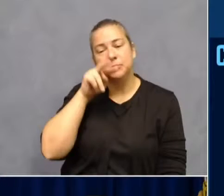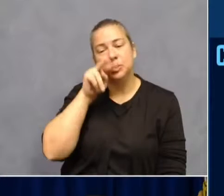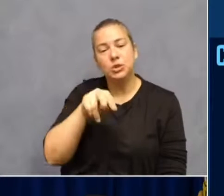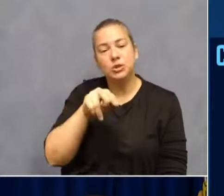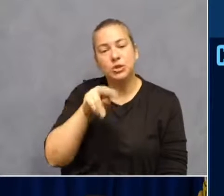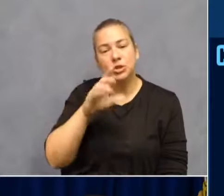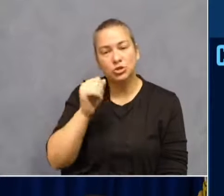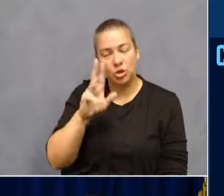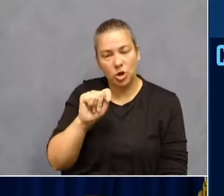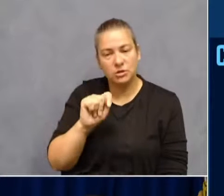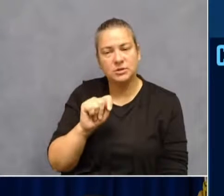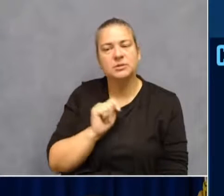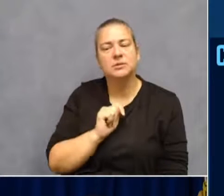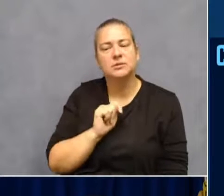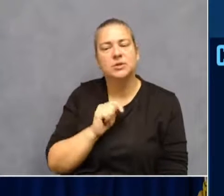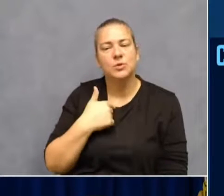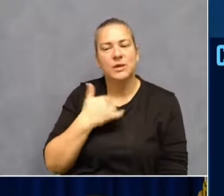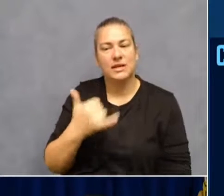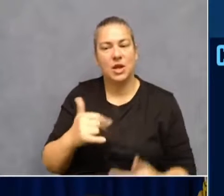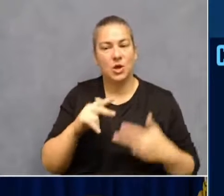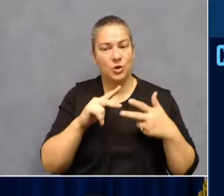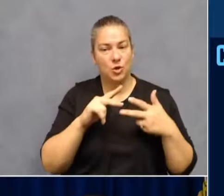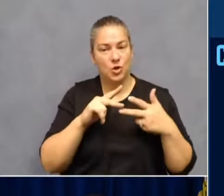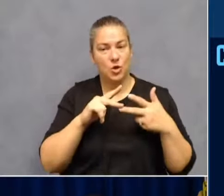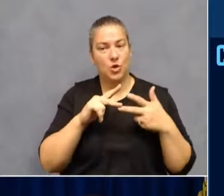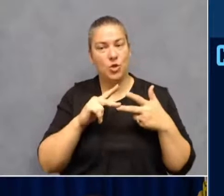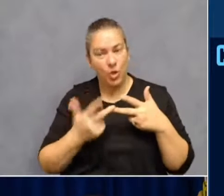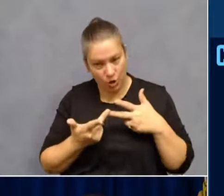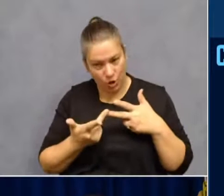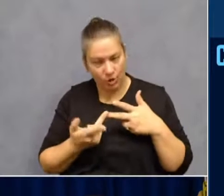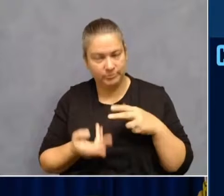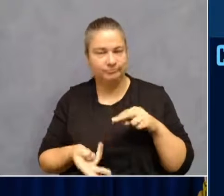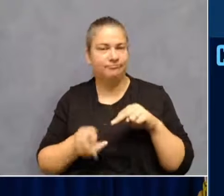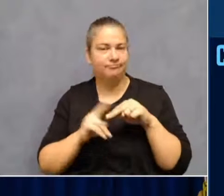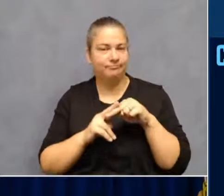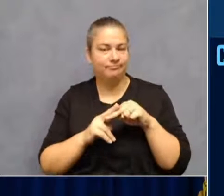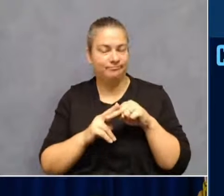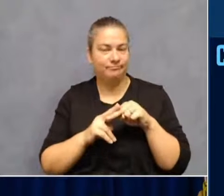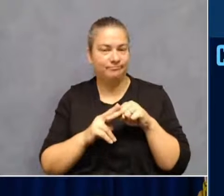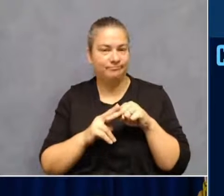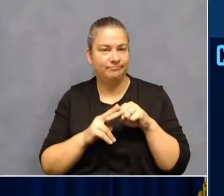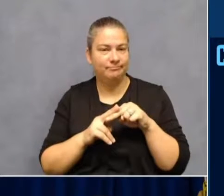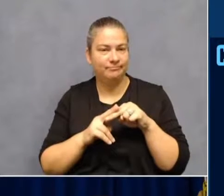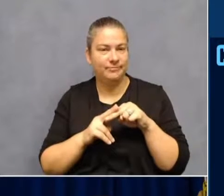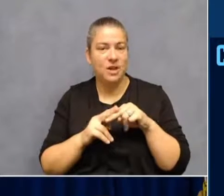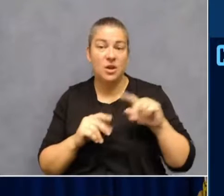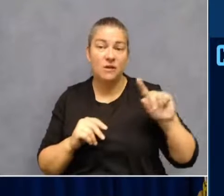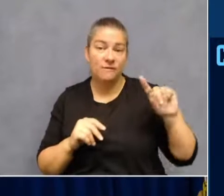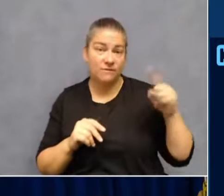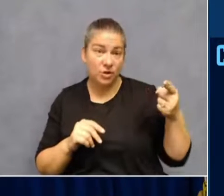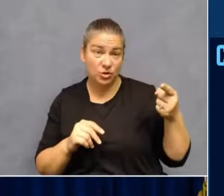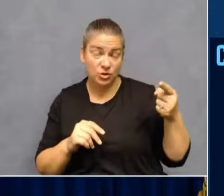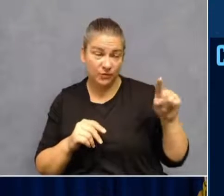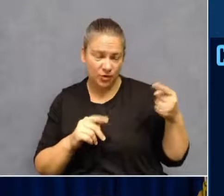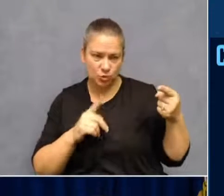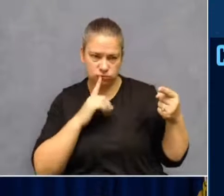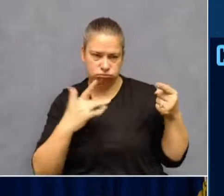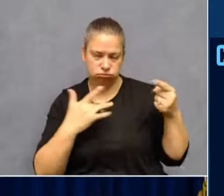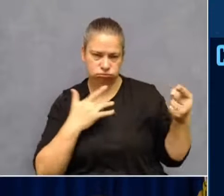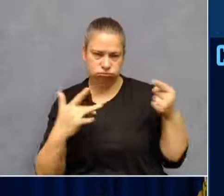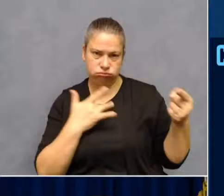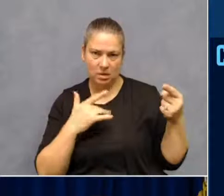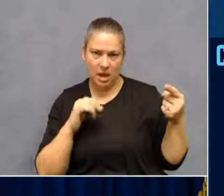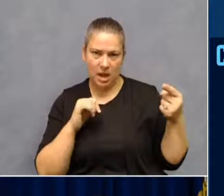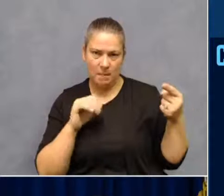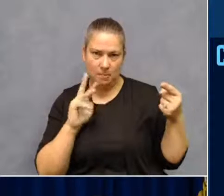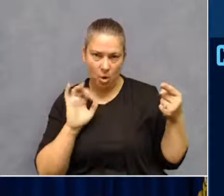third escalation, which we've talked about. That very first one that was so concerning was back in March and in April. Remember, we